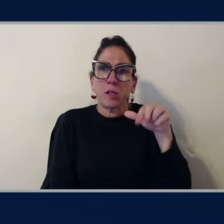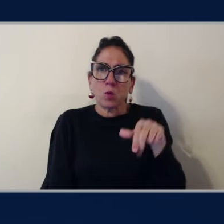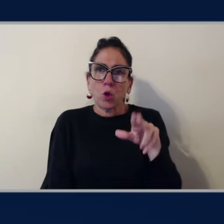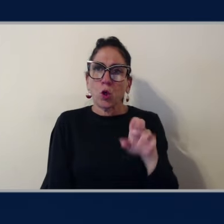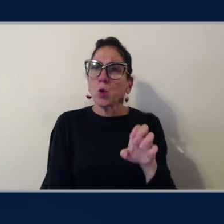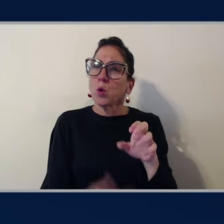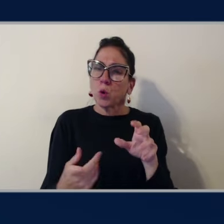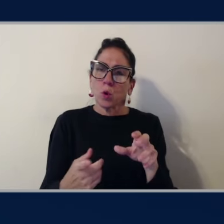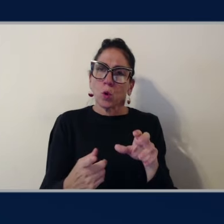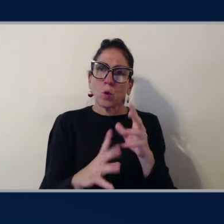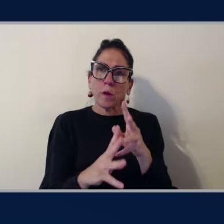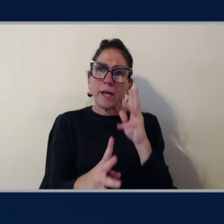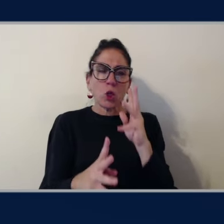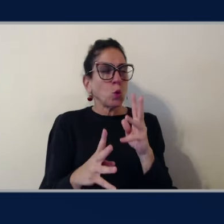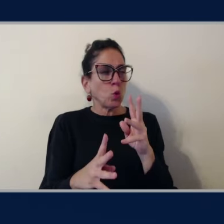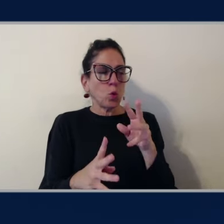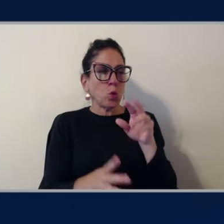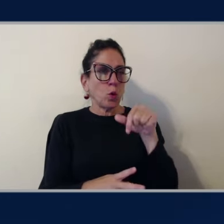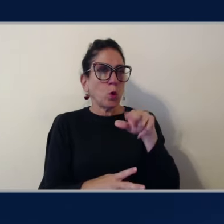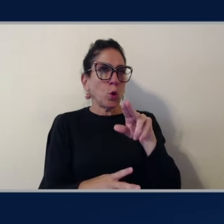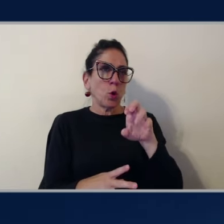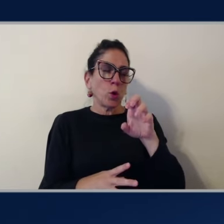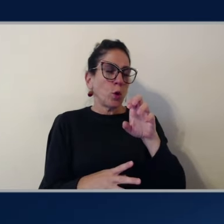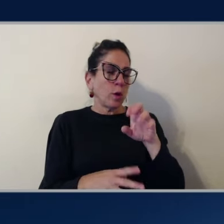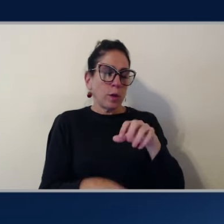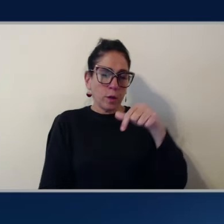where is Q developer in this